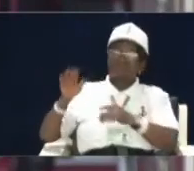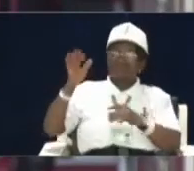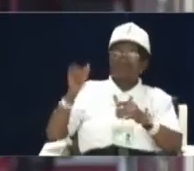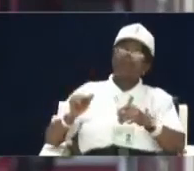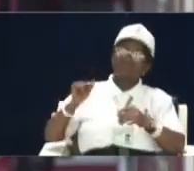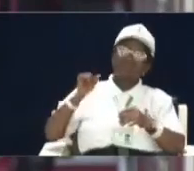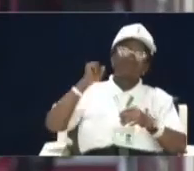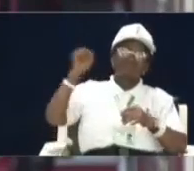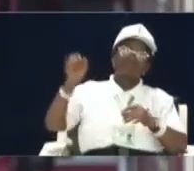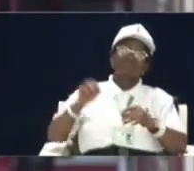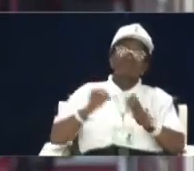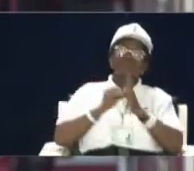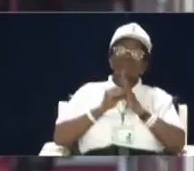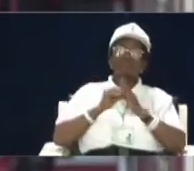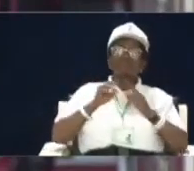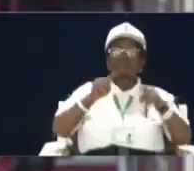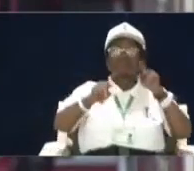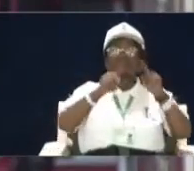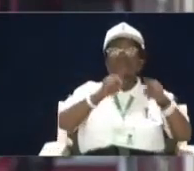brethren.